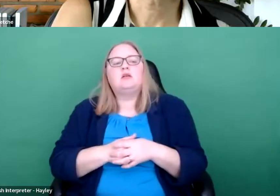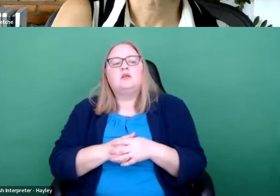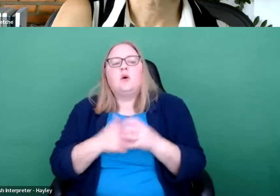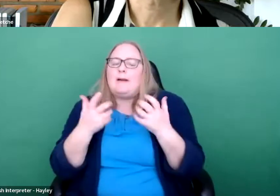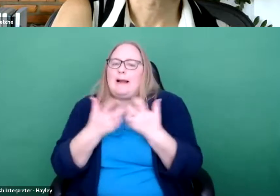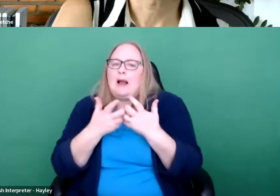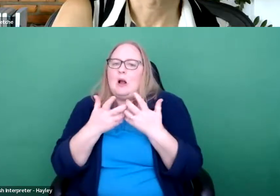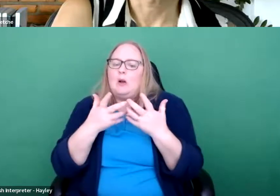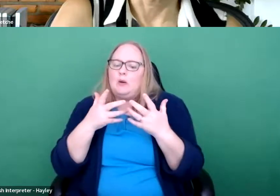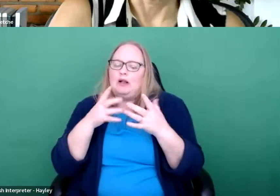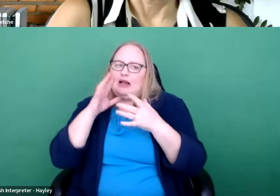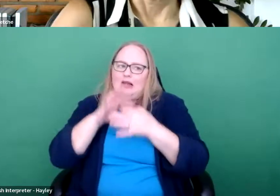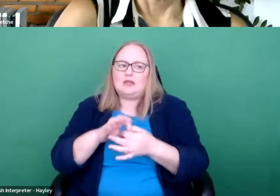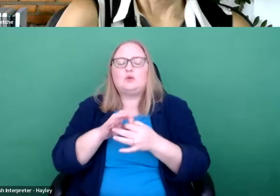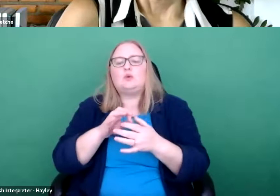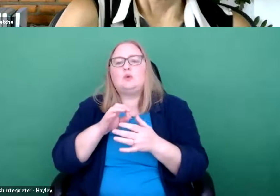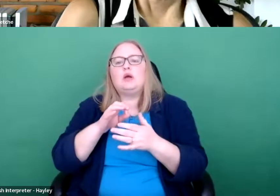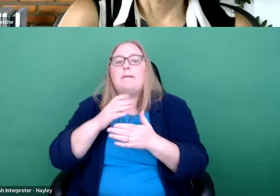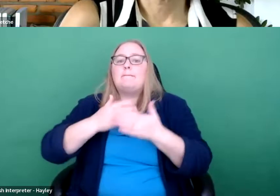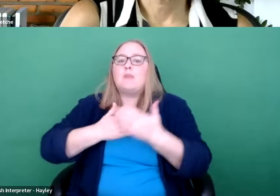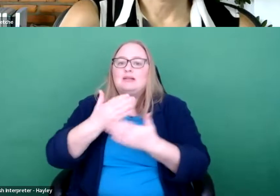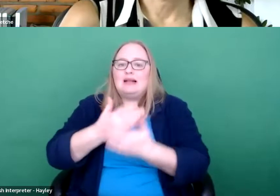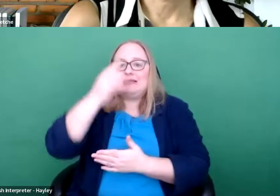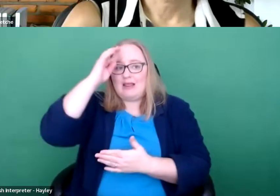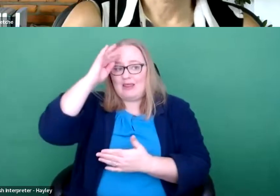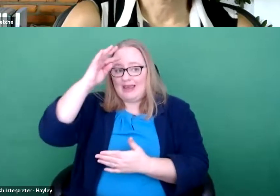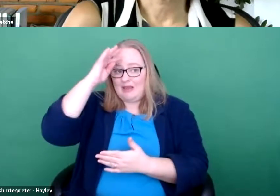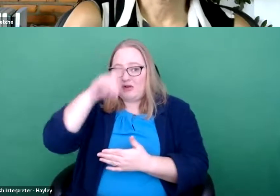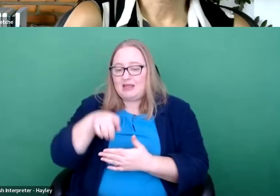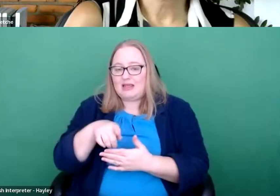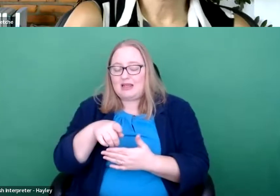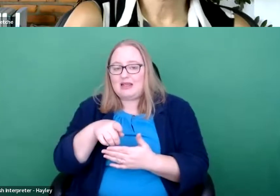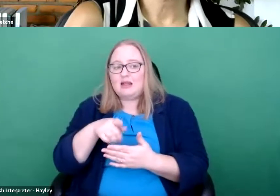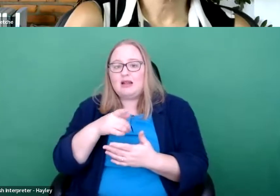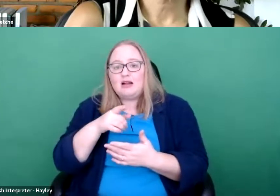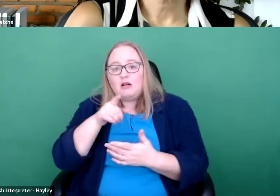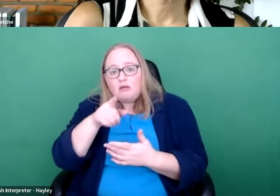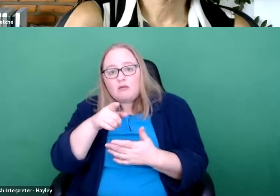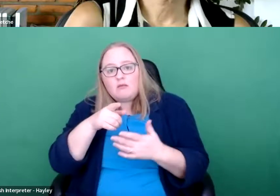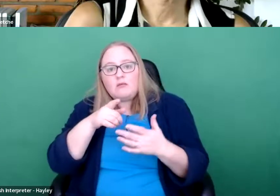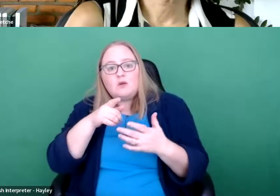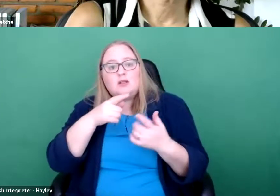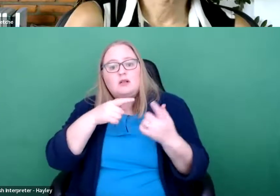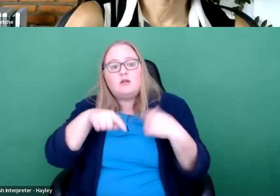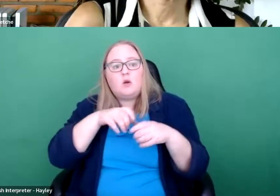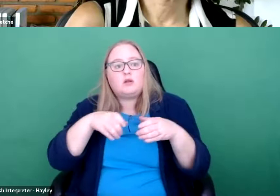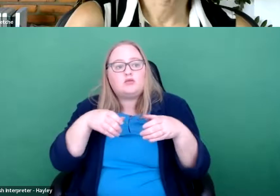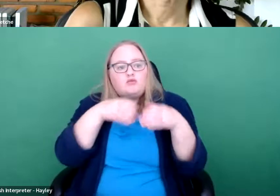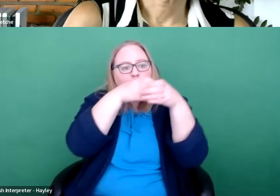if like what the theory that you put forward in your book is that it's only a small group of people whose voices are being amplified?